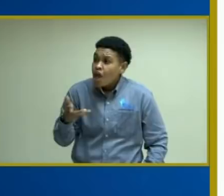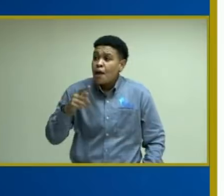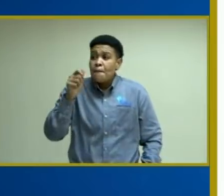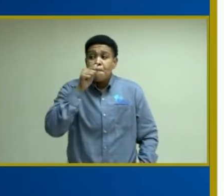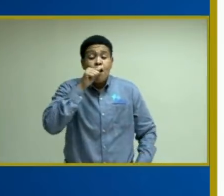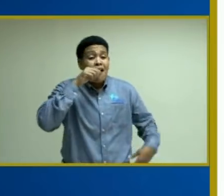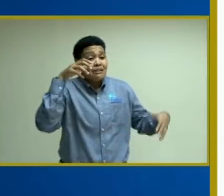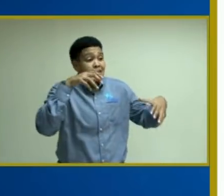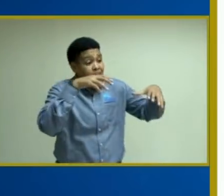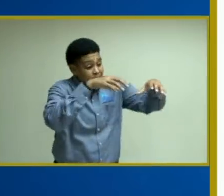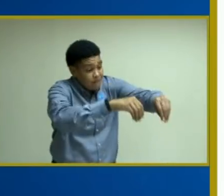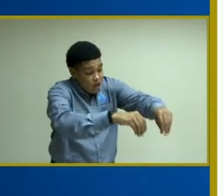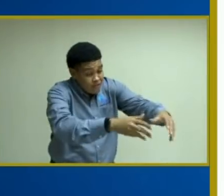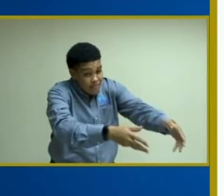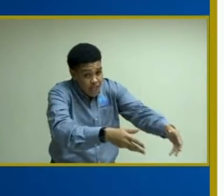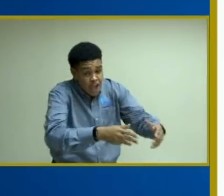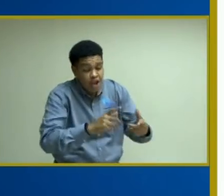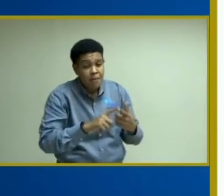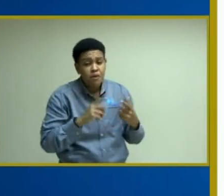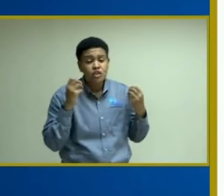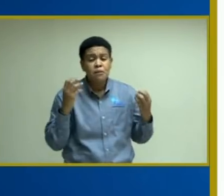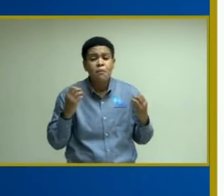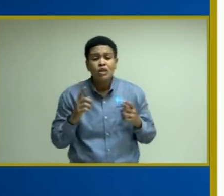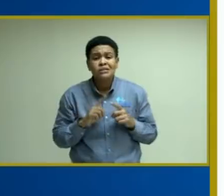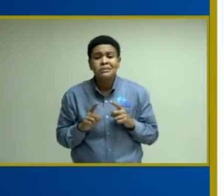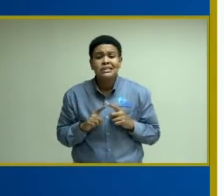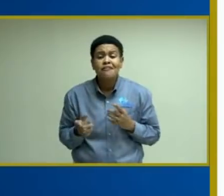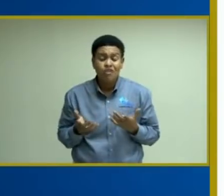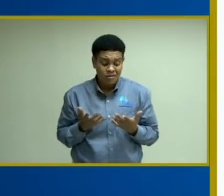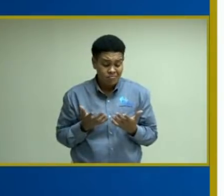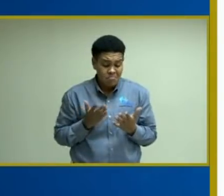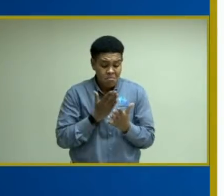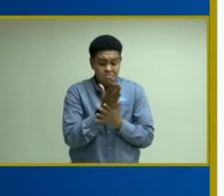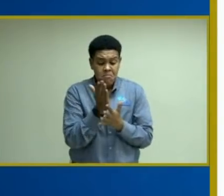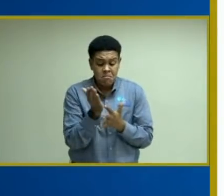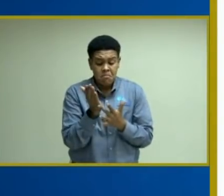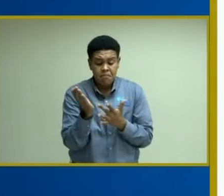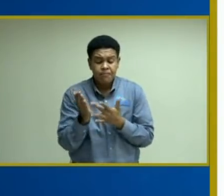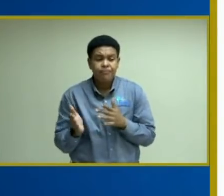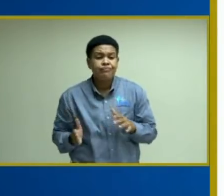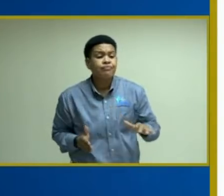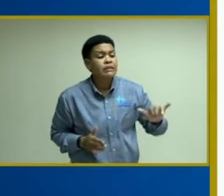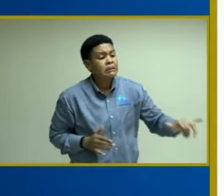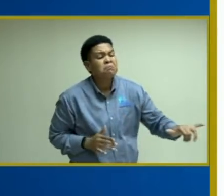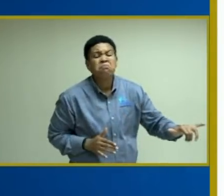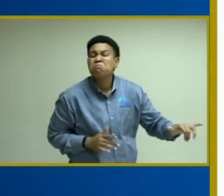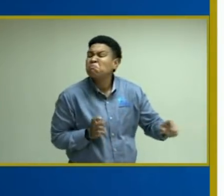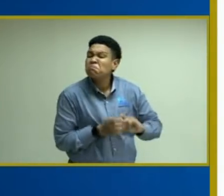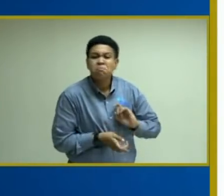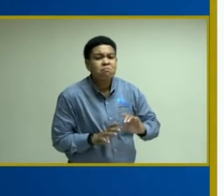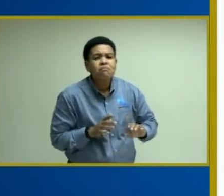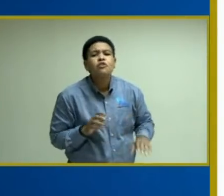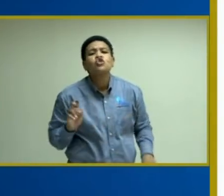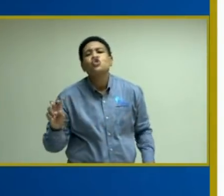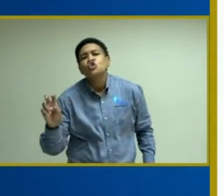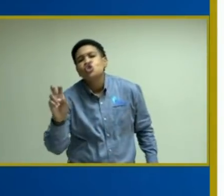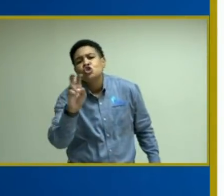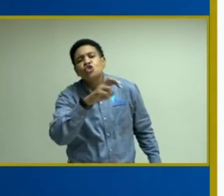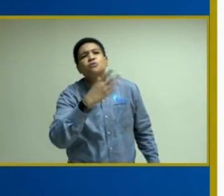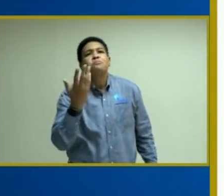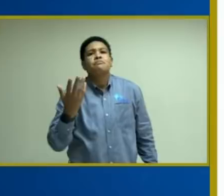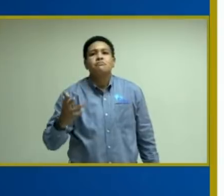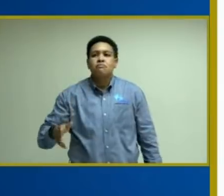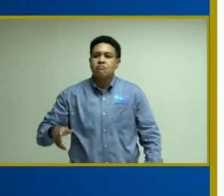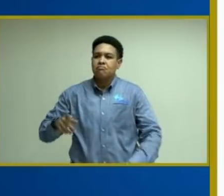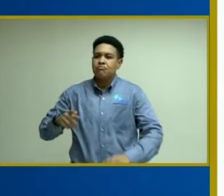sector, and multiple methods, fixed versus variable versus mobile, to try to get